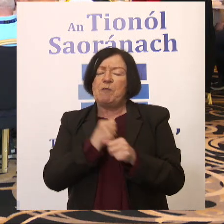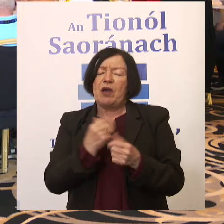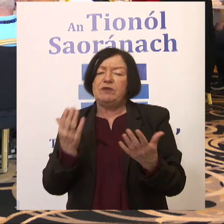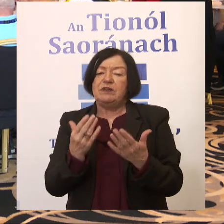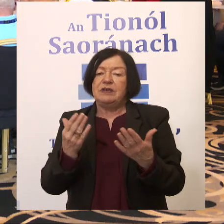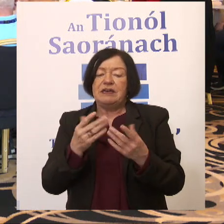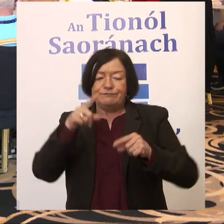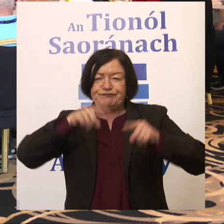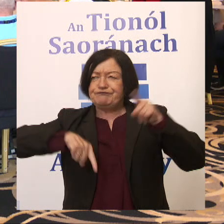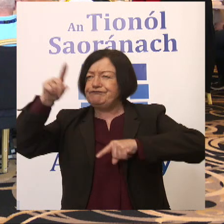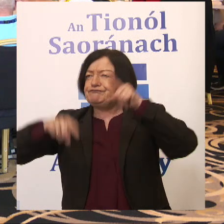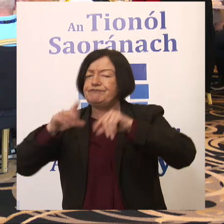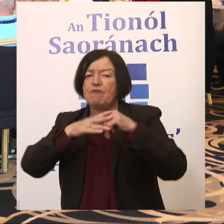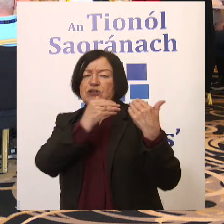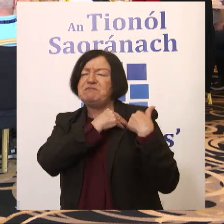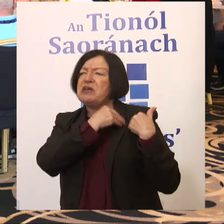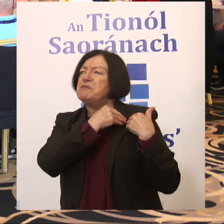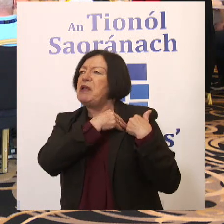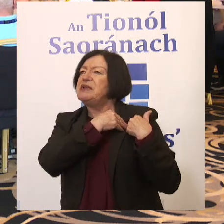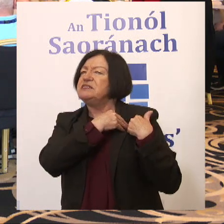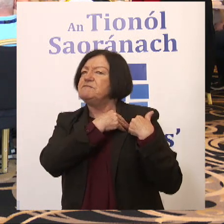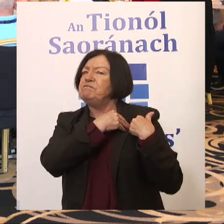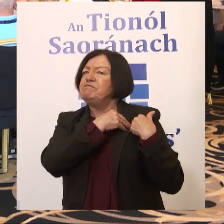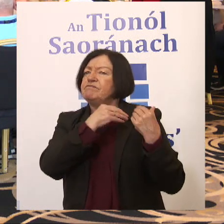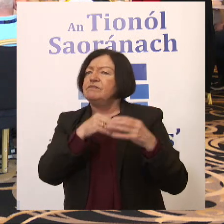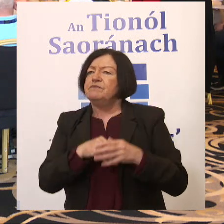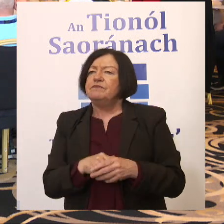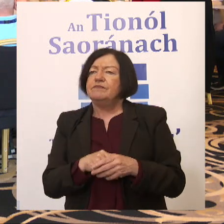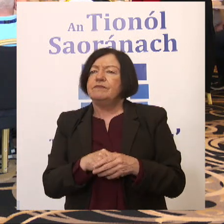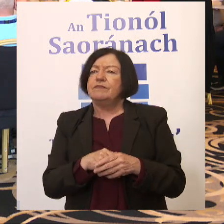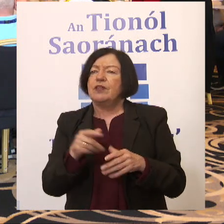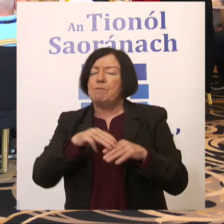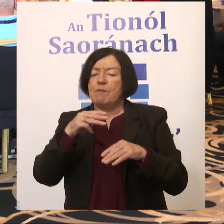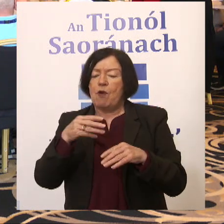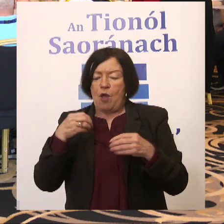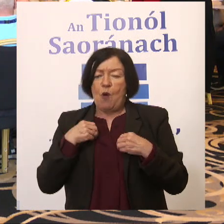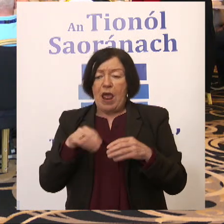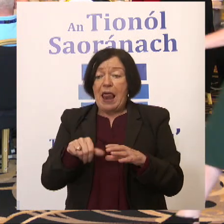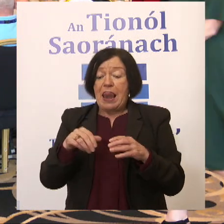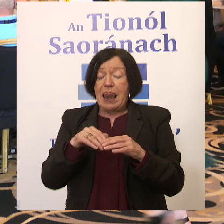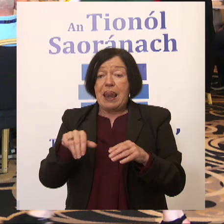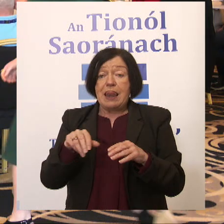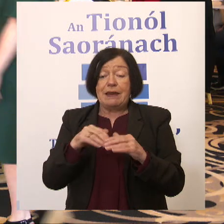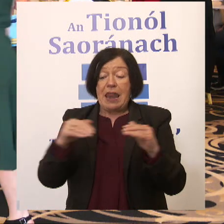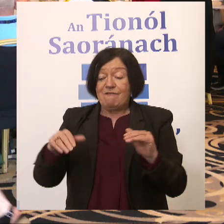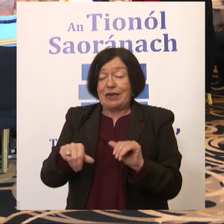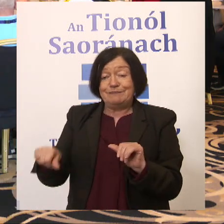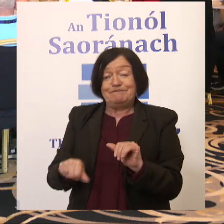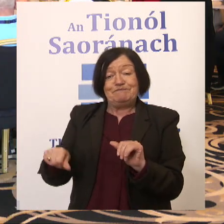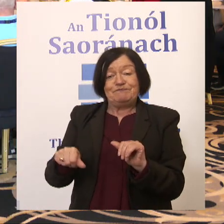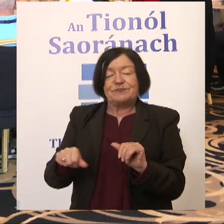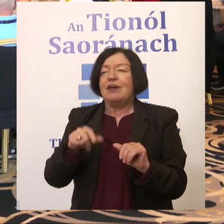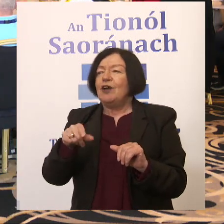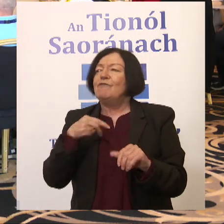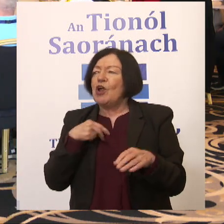the range of responsibilities that exist at a more localised level. But very often